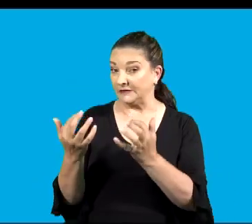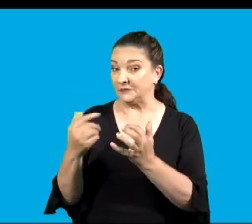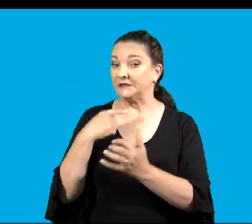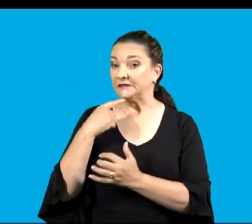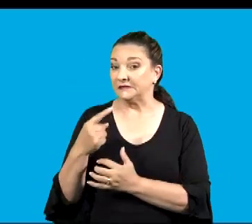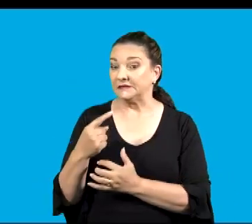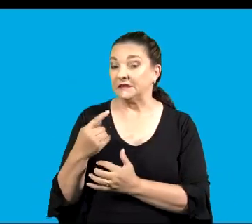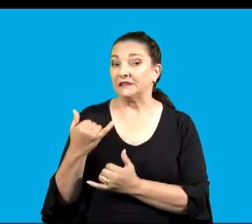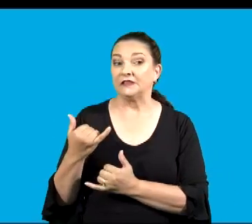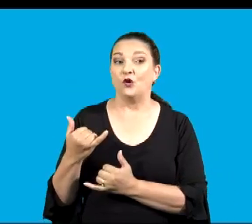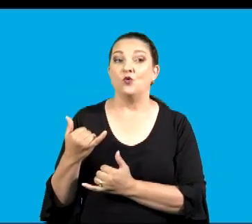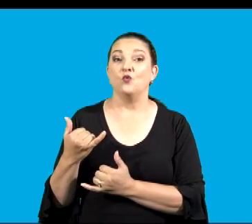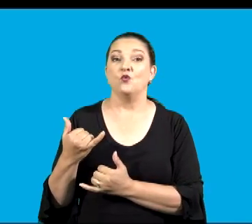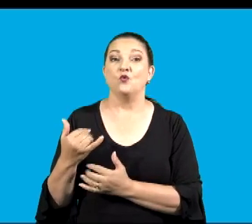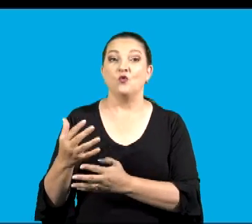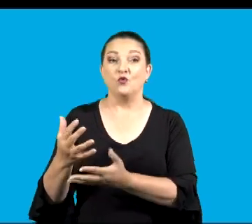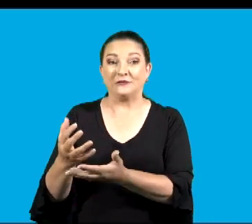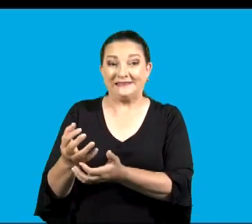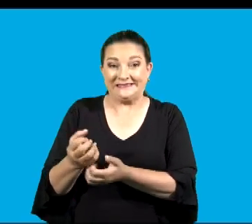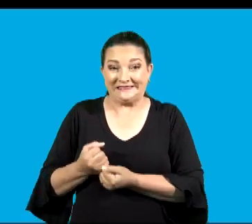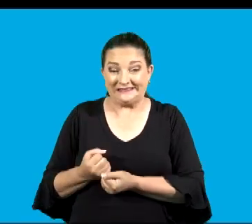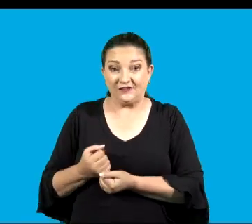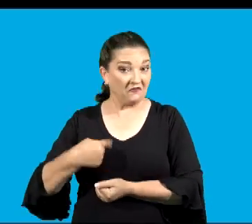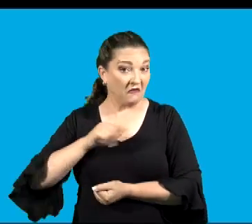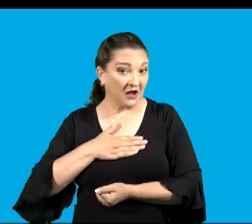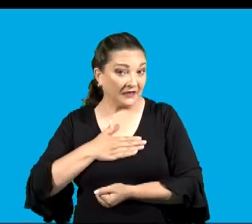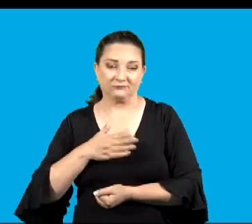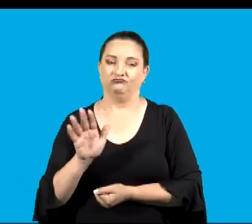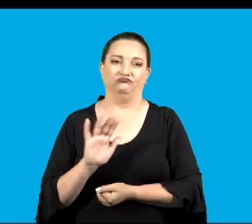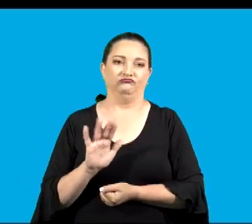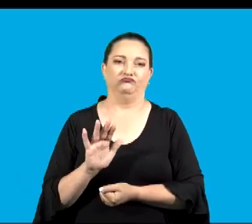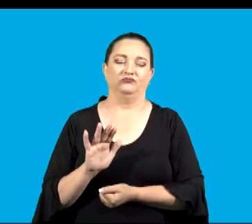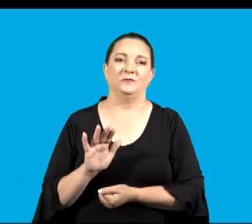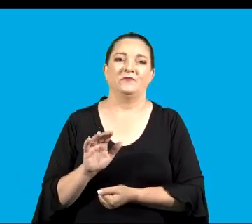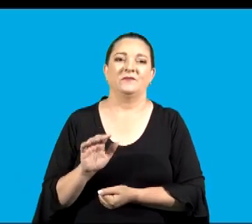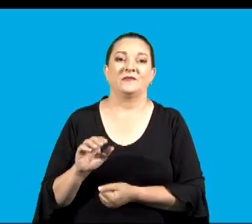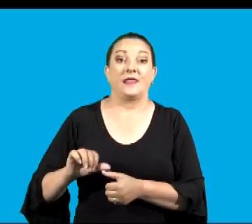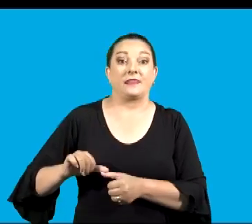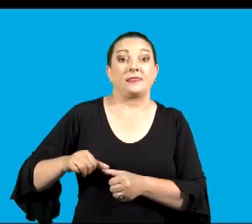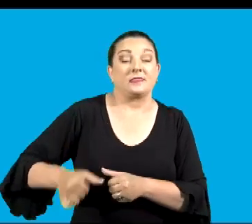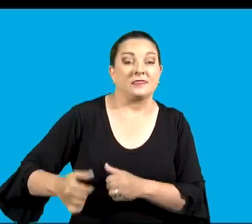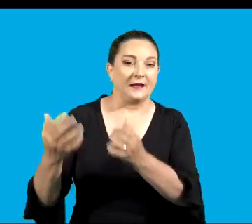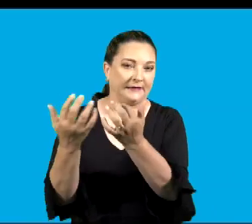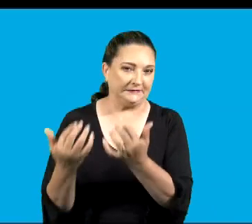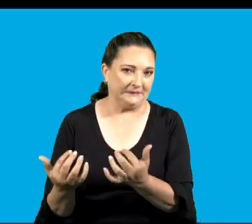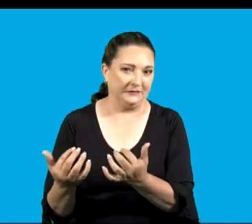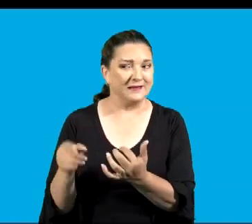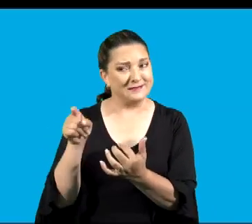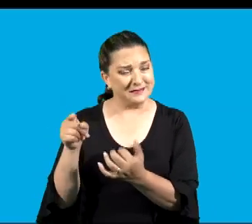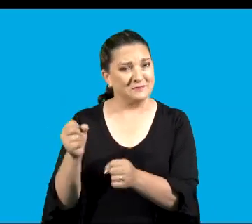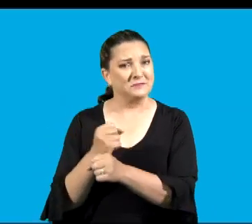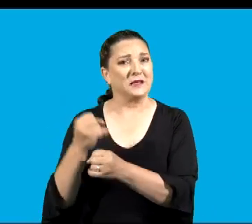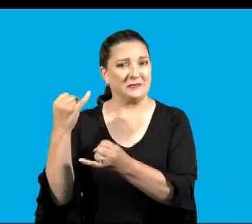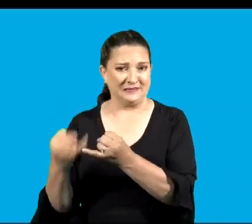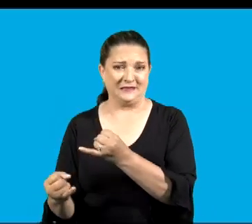statement, received does not relate to us. This will be corrected on the next statement. So